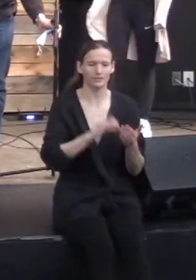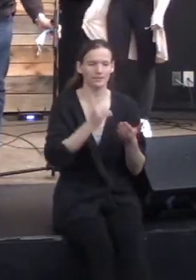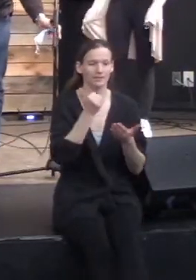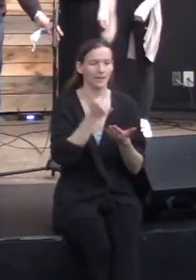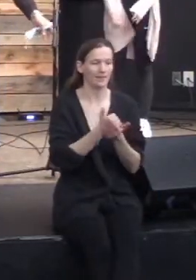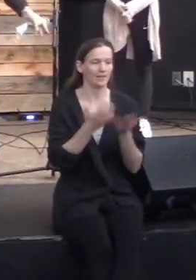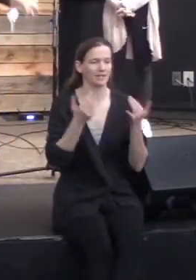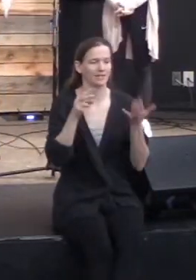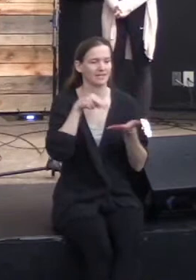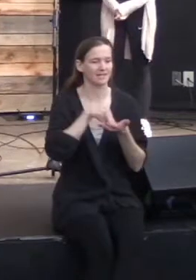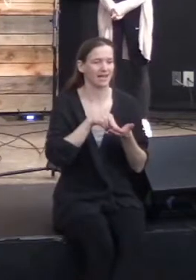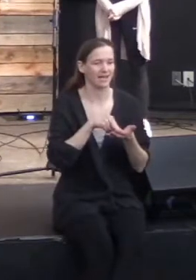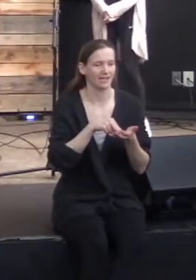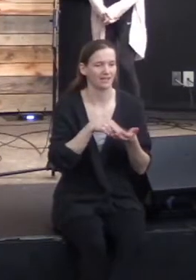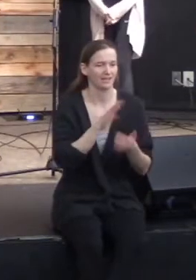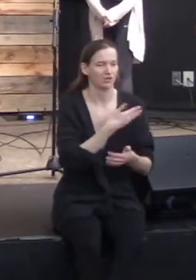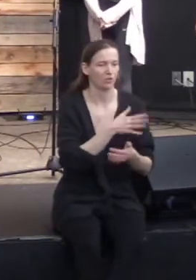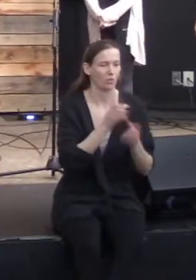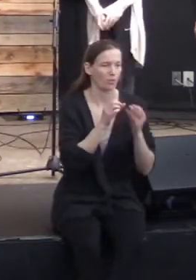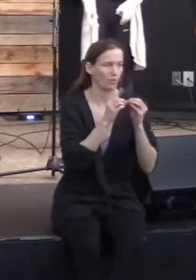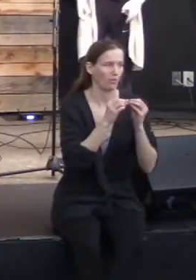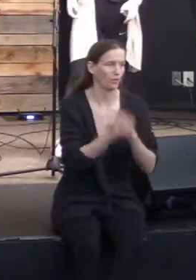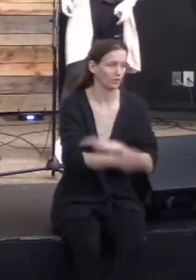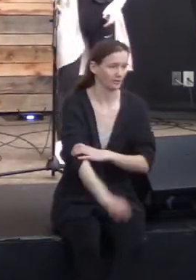Amen. Let's all stand. We're going to sing one last song.